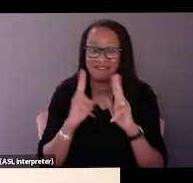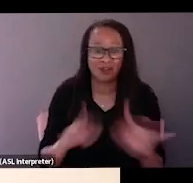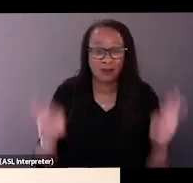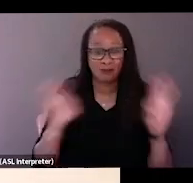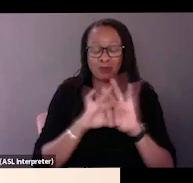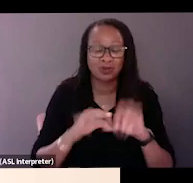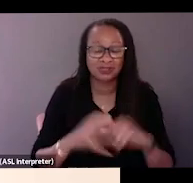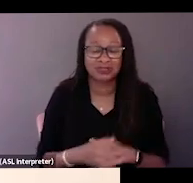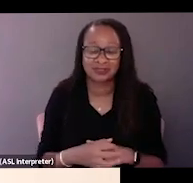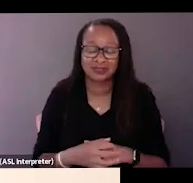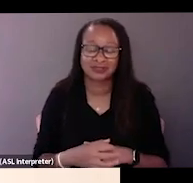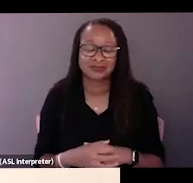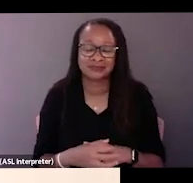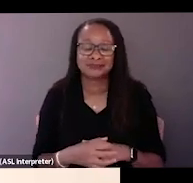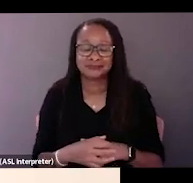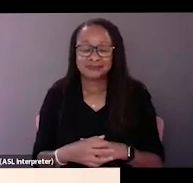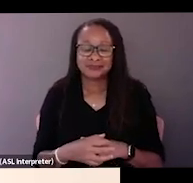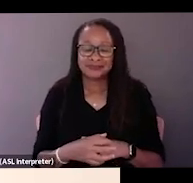Por un lado,